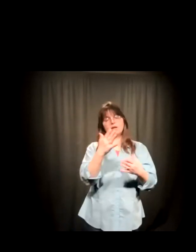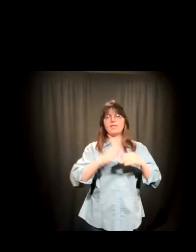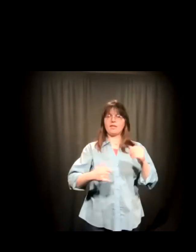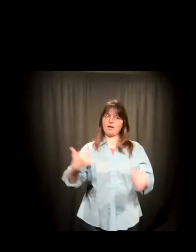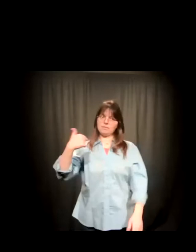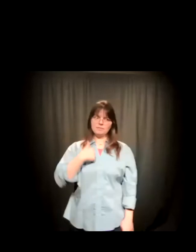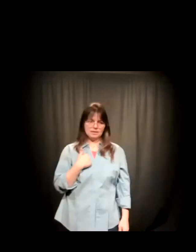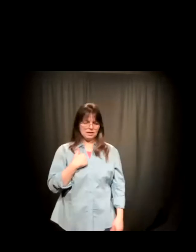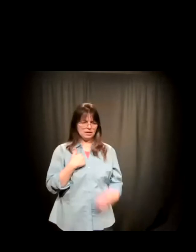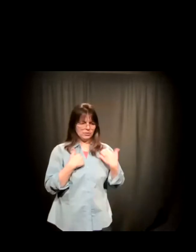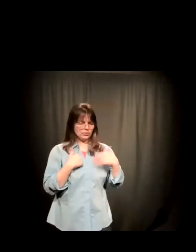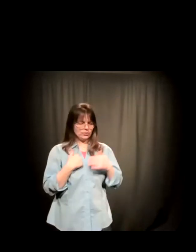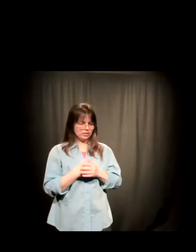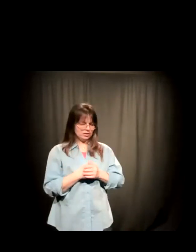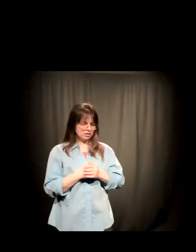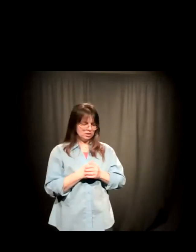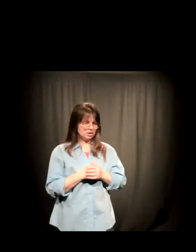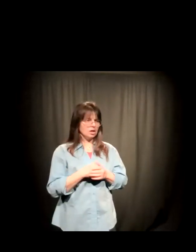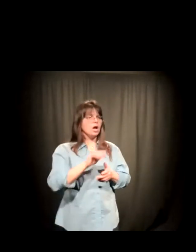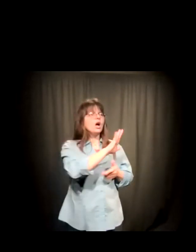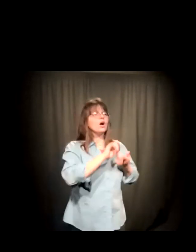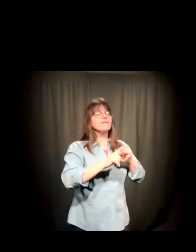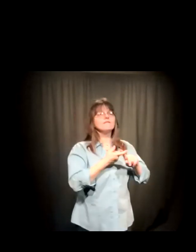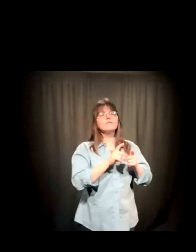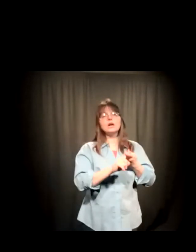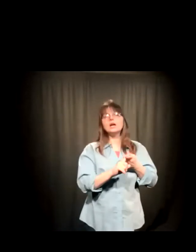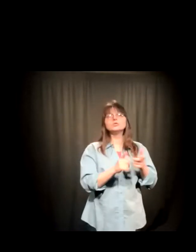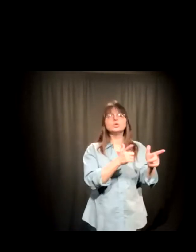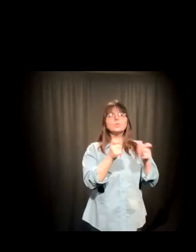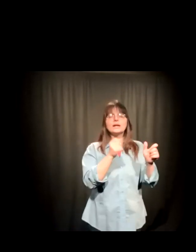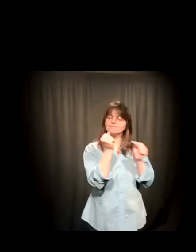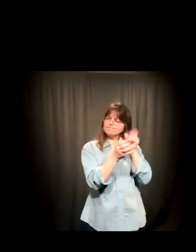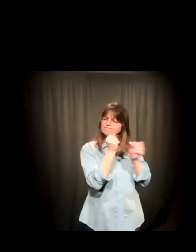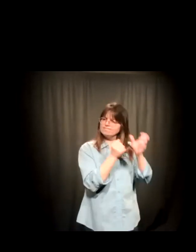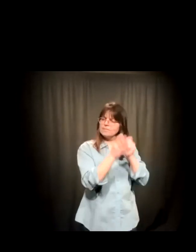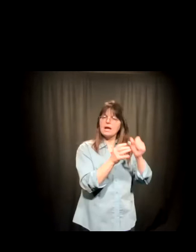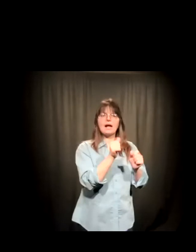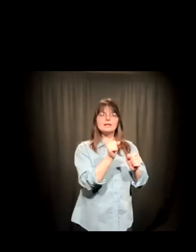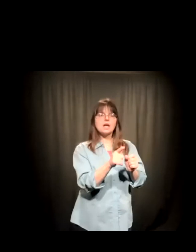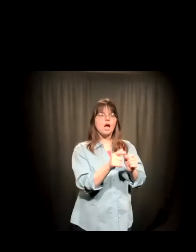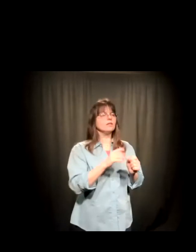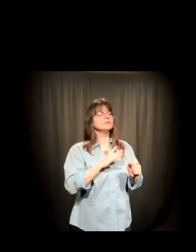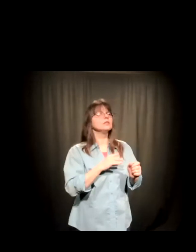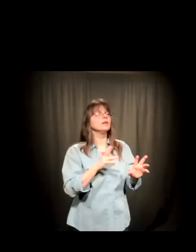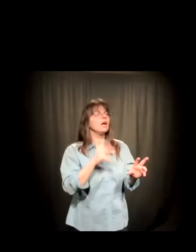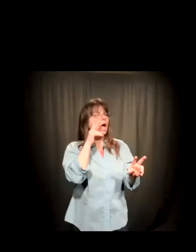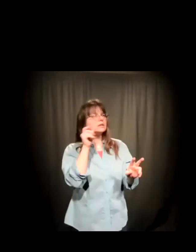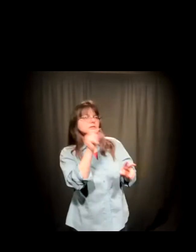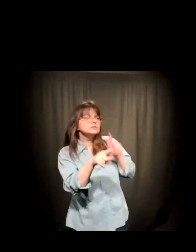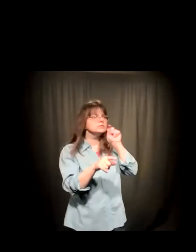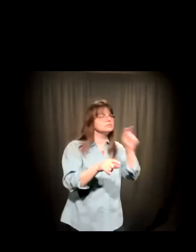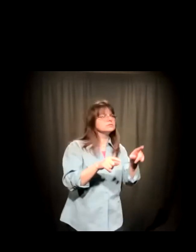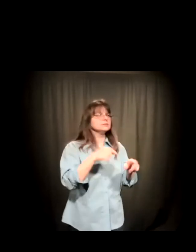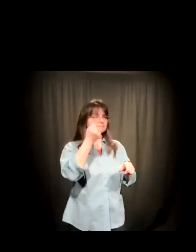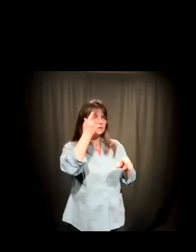With friends, she communicated with quick, fluent ASL. And even when I could get the gist of individual words, I could